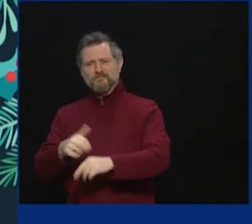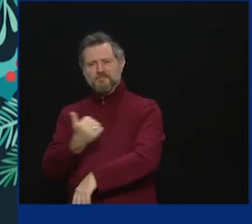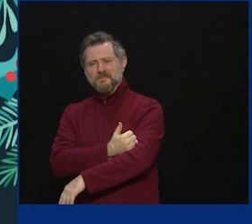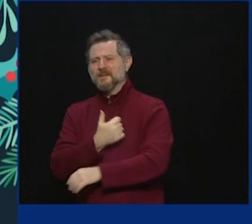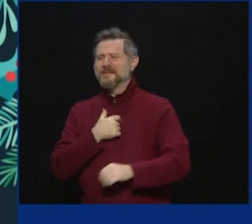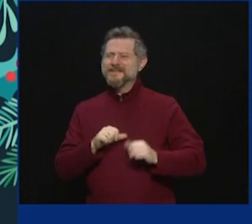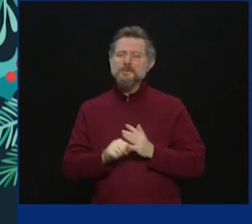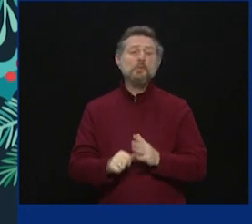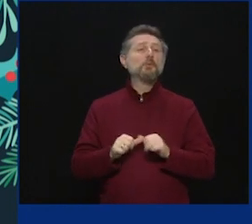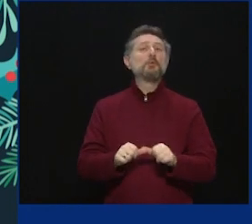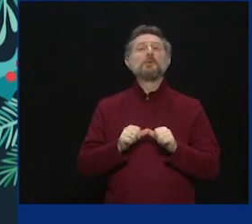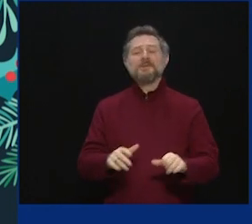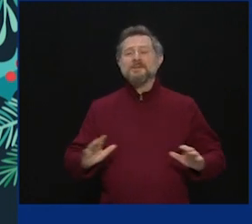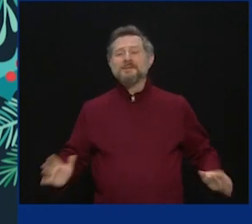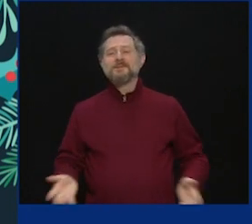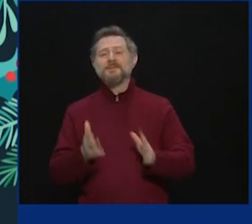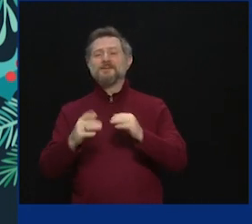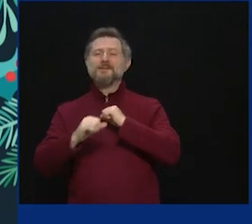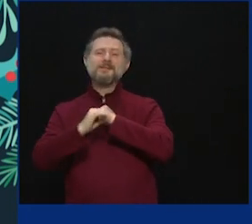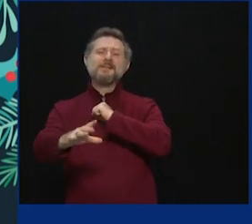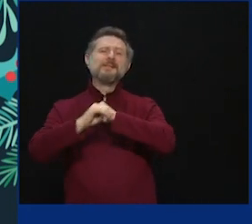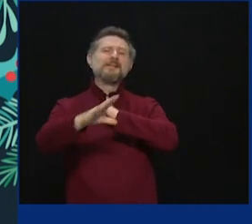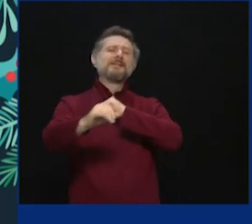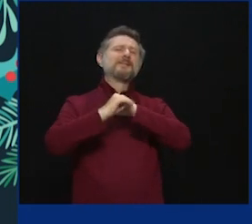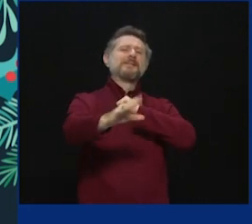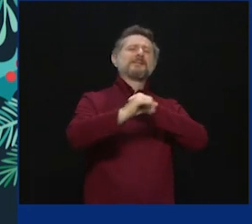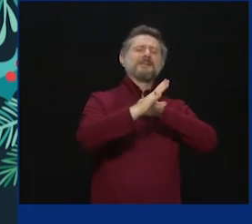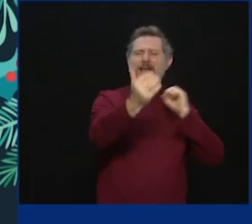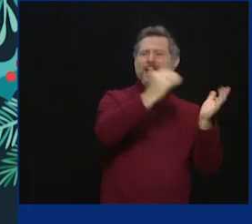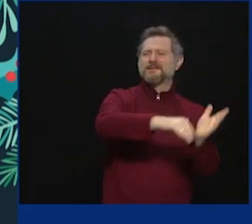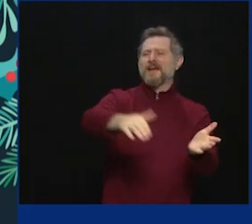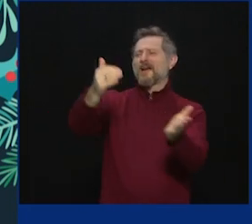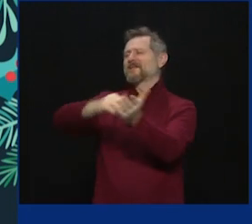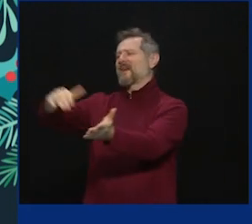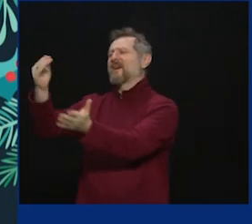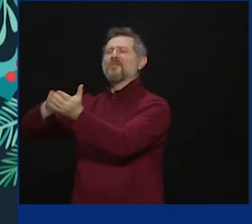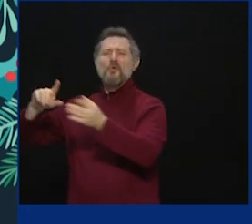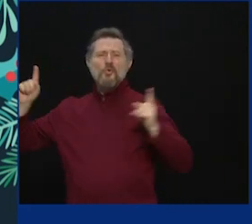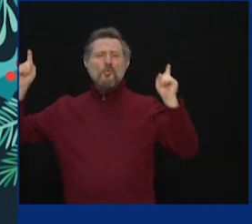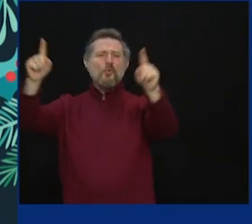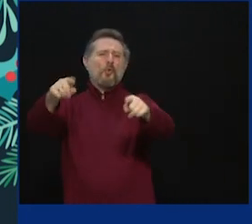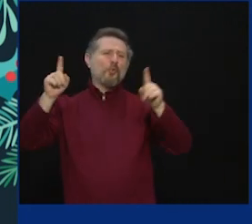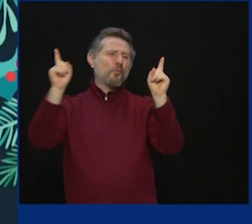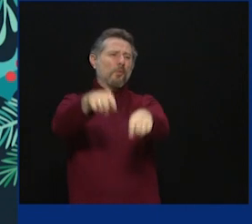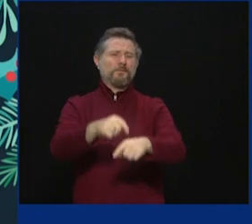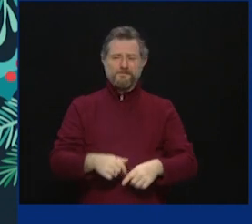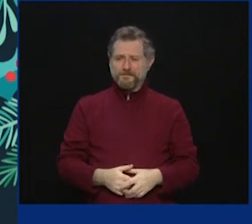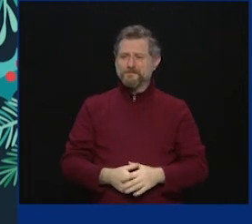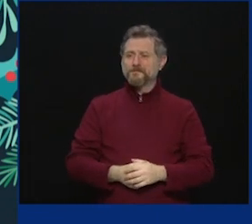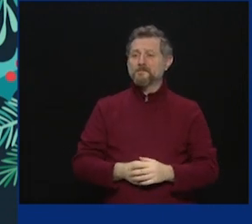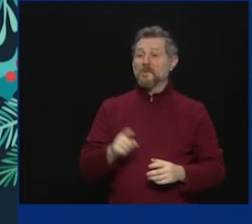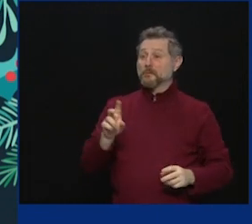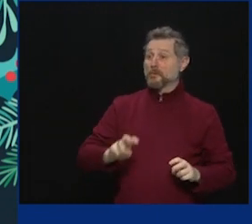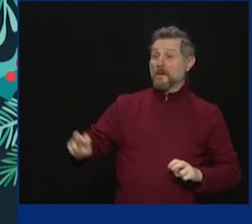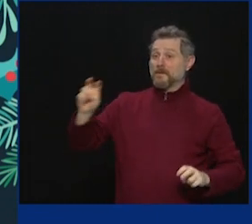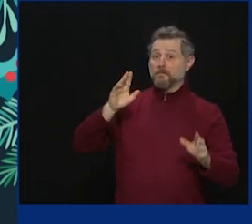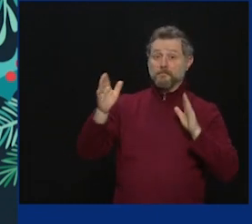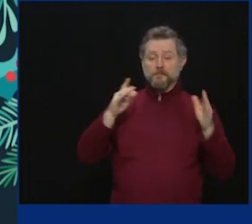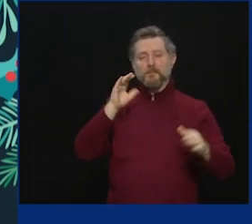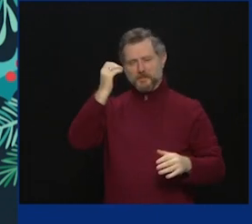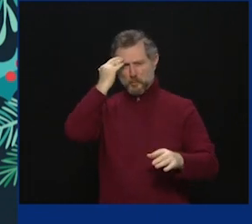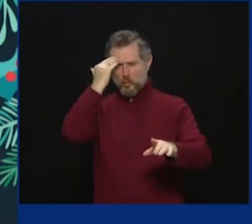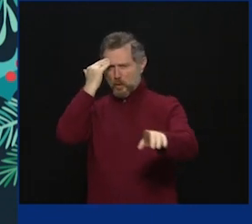out. We have been. We've talked about this since early October. And certainly know, as you travel, be conscious of